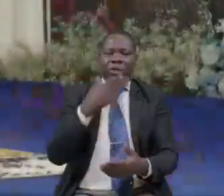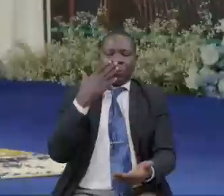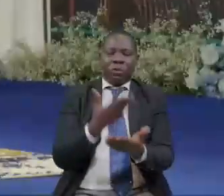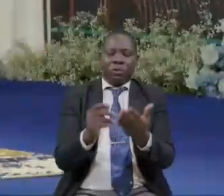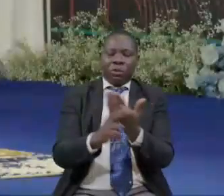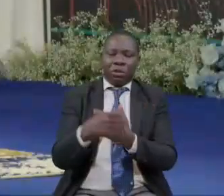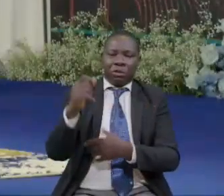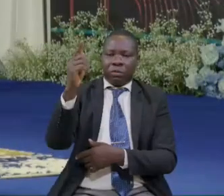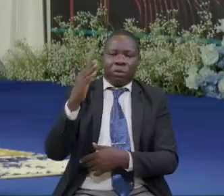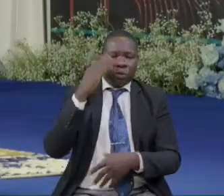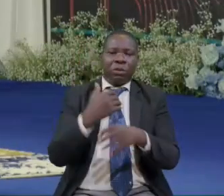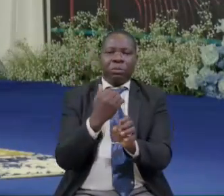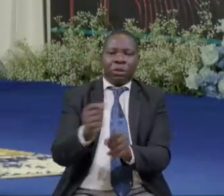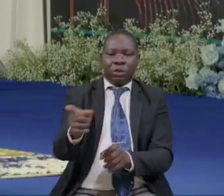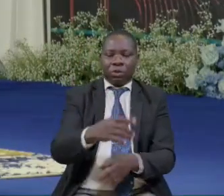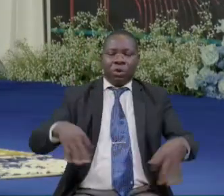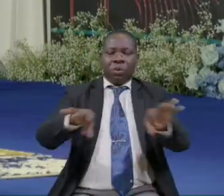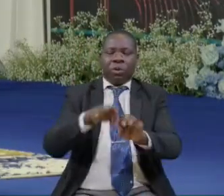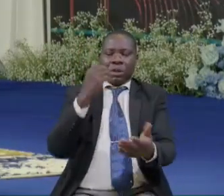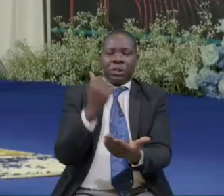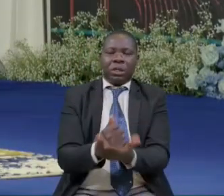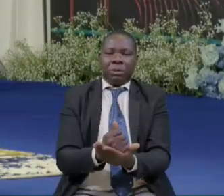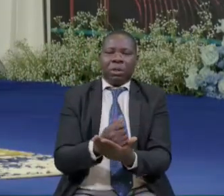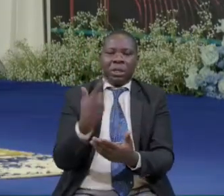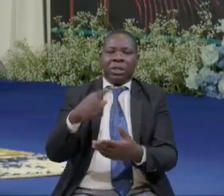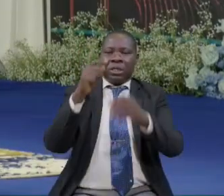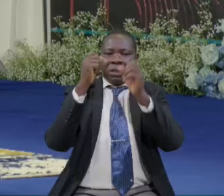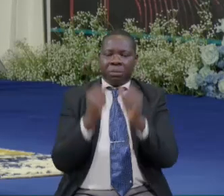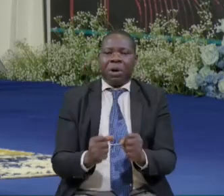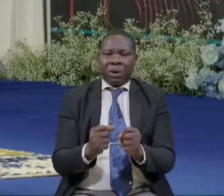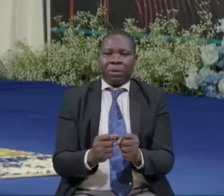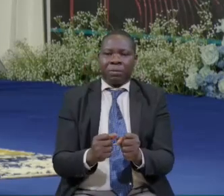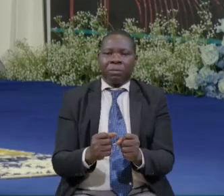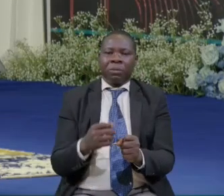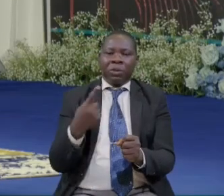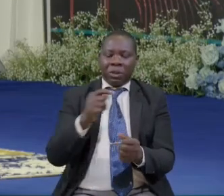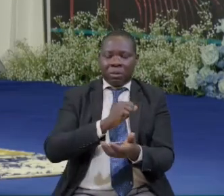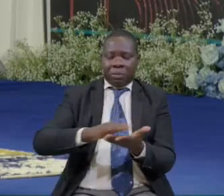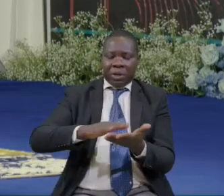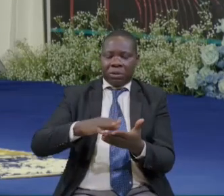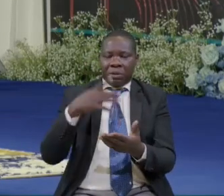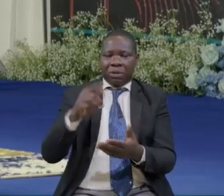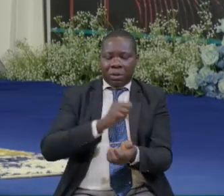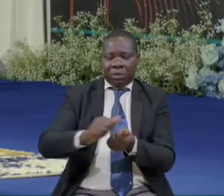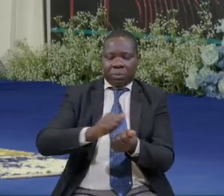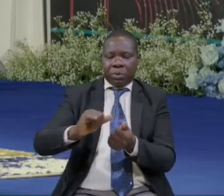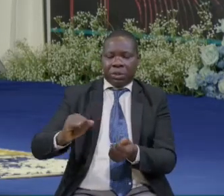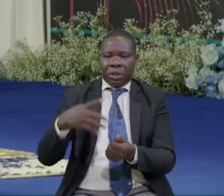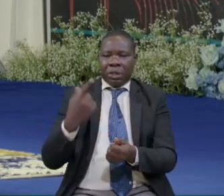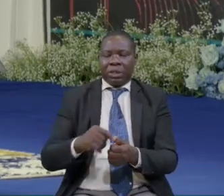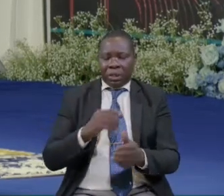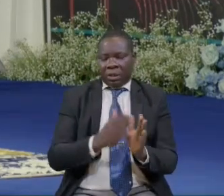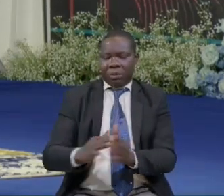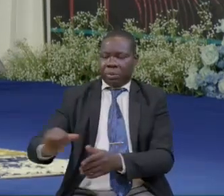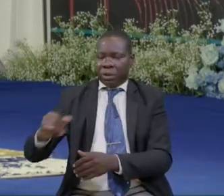make you worthy. The pardon, the purging, the preparing of your heart and